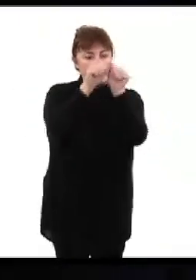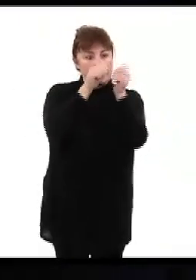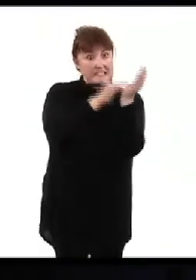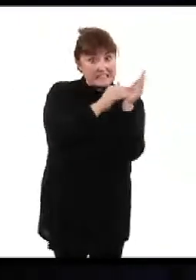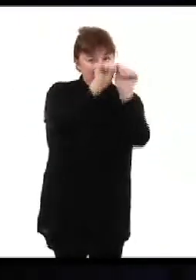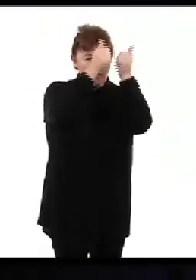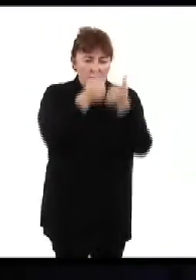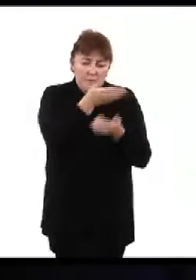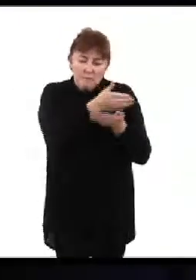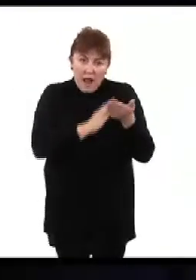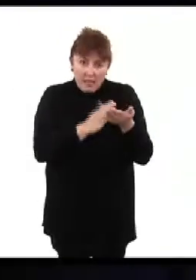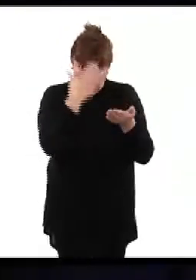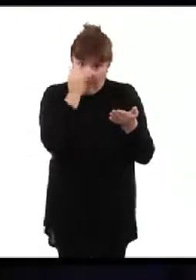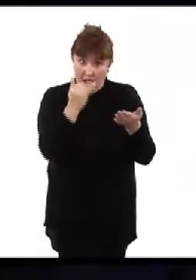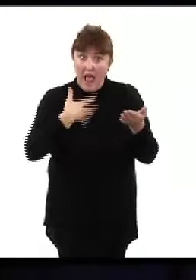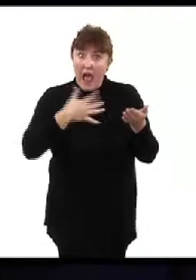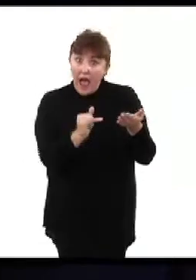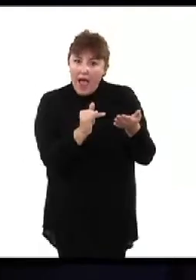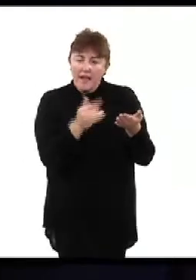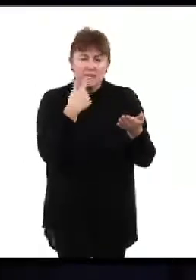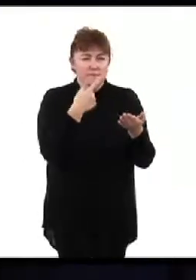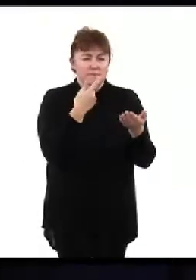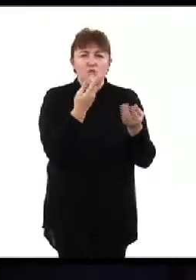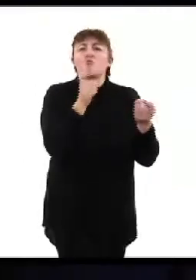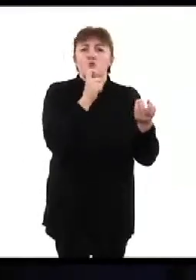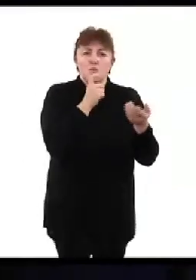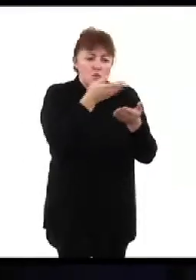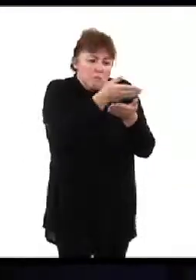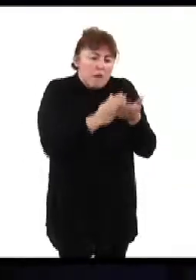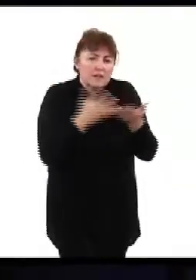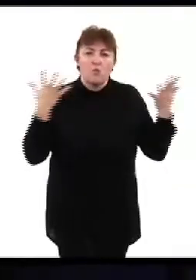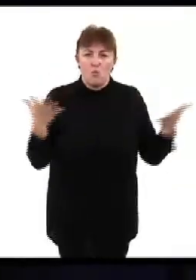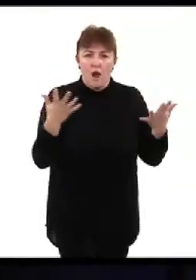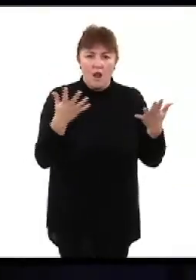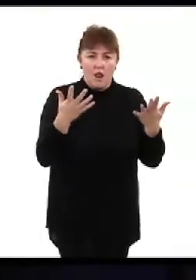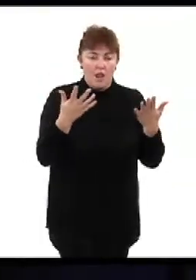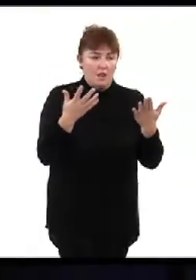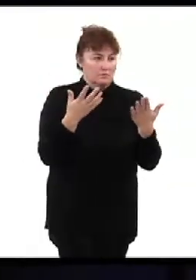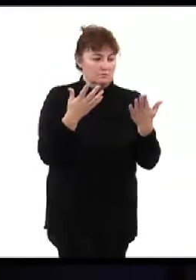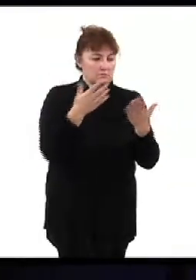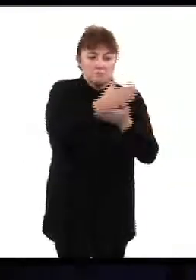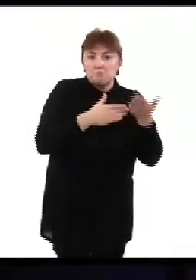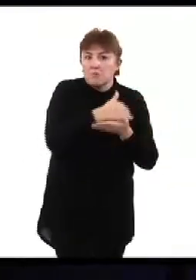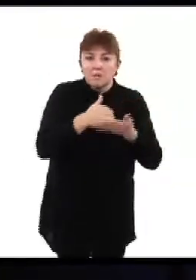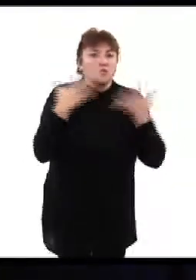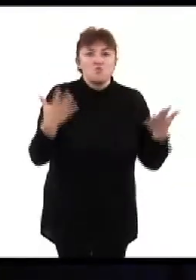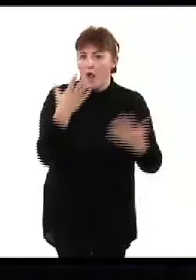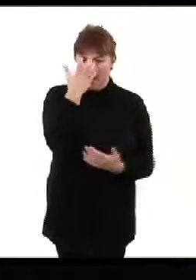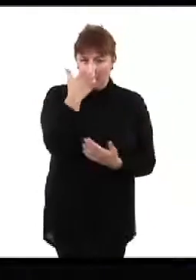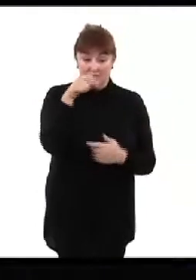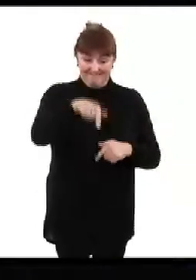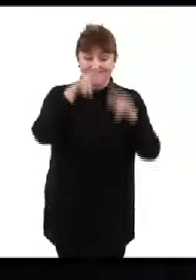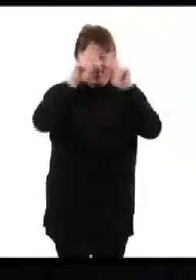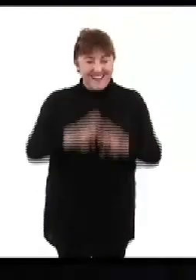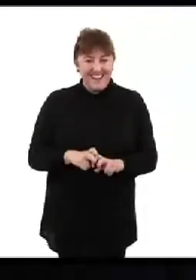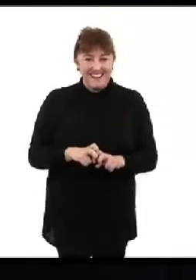sign? And if so, what does that look like? What aspects of sign do they retrieve? So to do this, we couldn't really